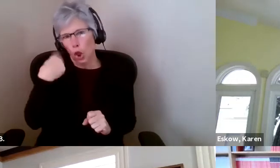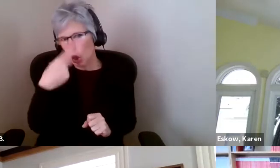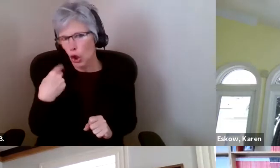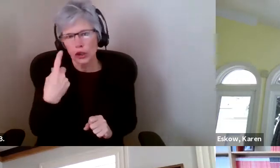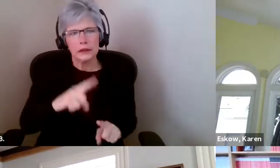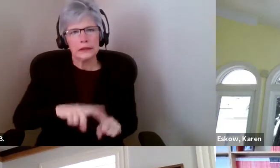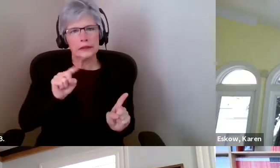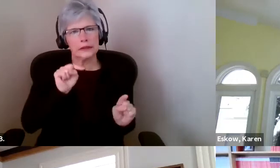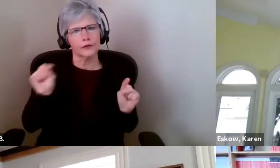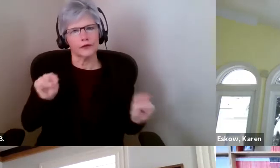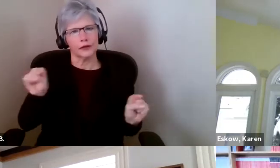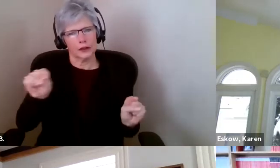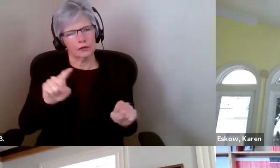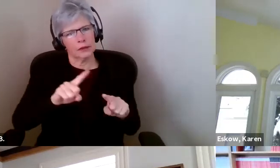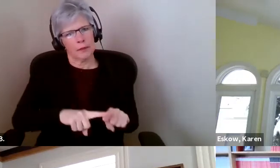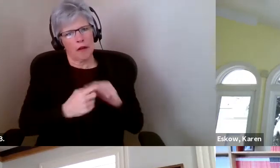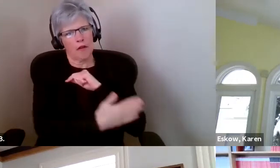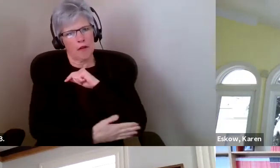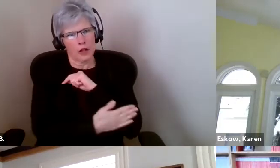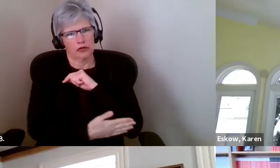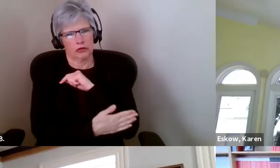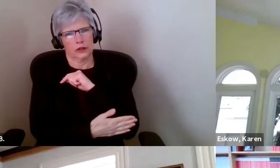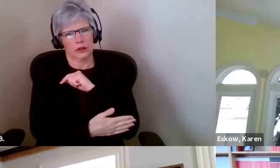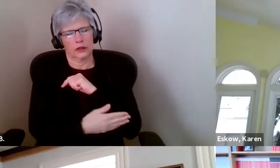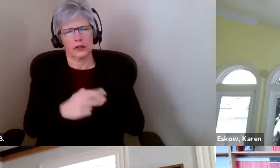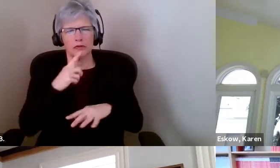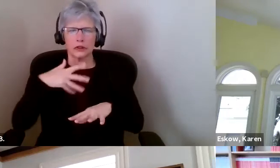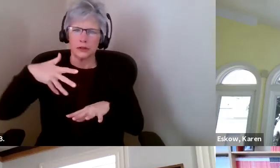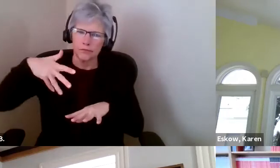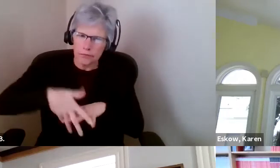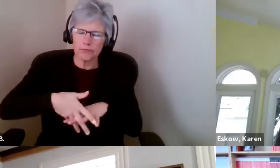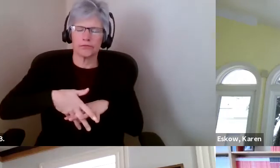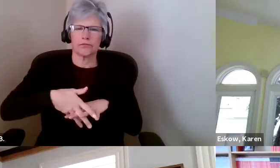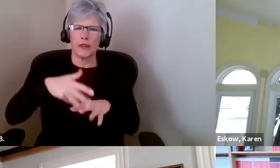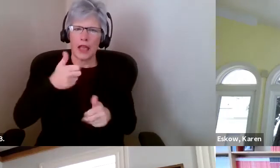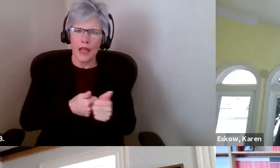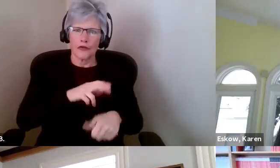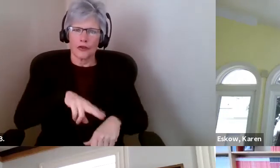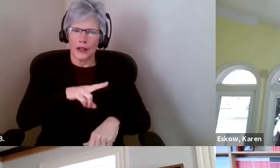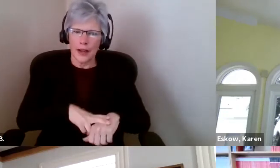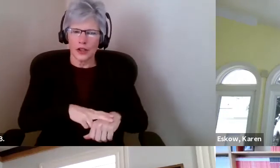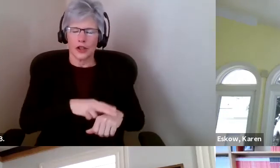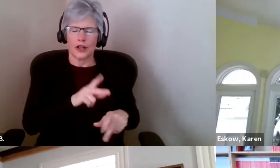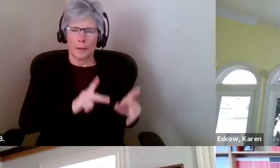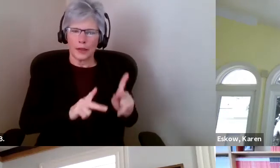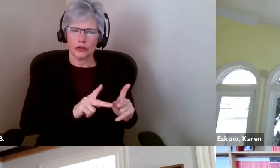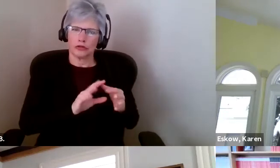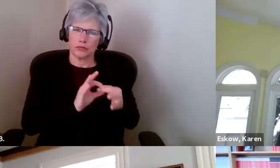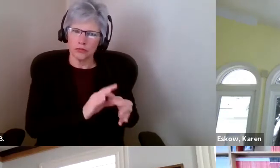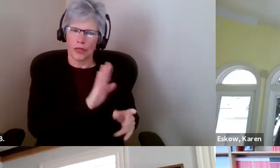iterations, depending on where you are. It's deeply rooted in every nation's, every people's cultural